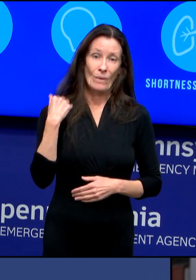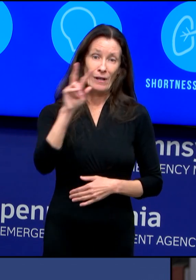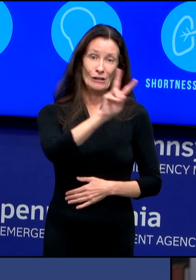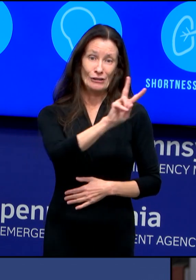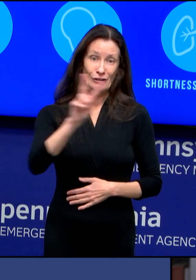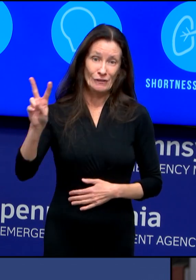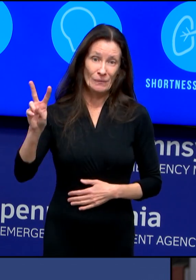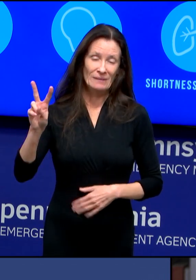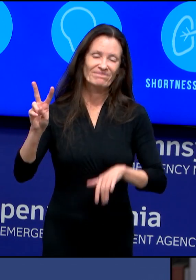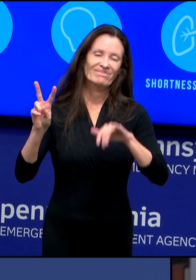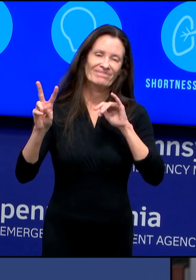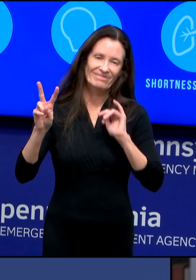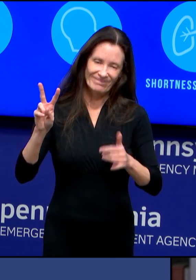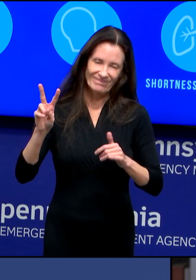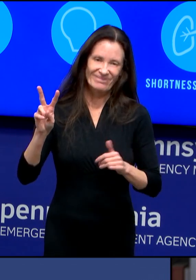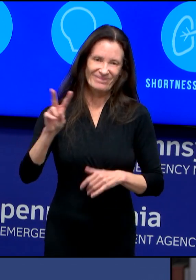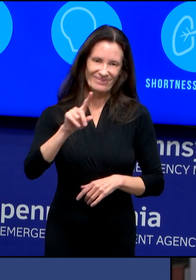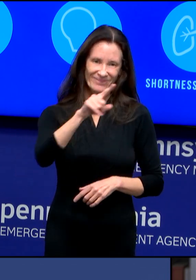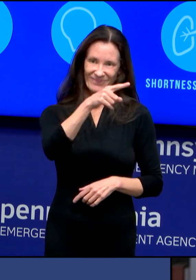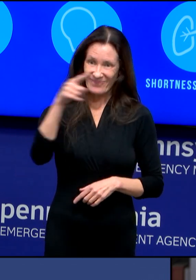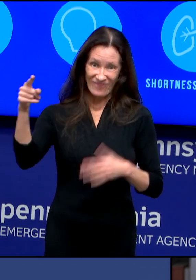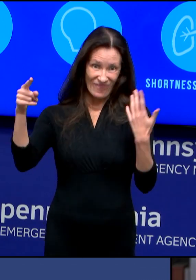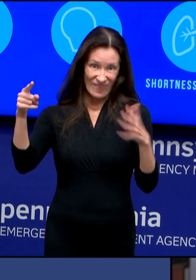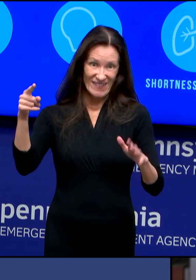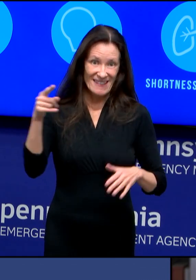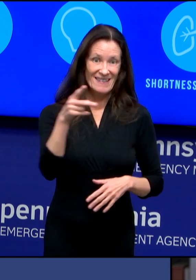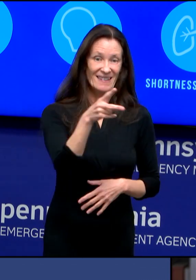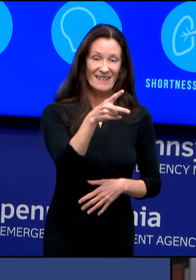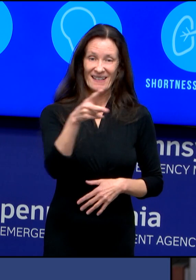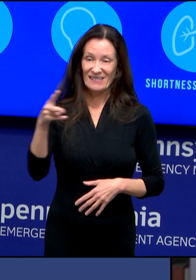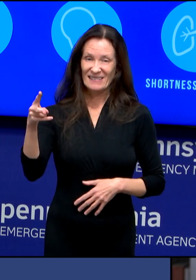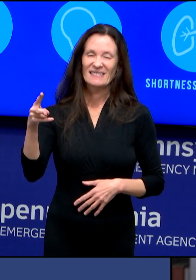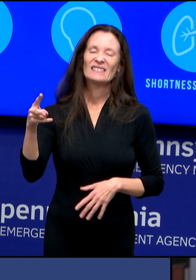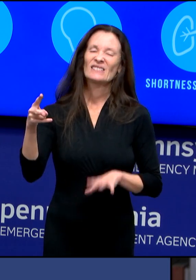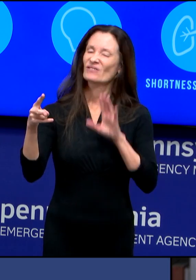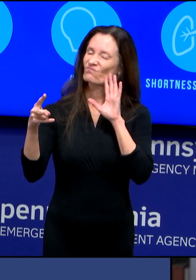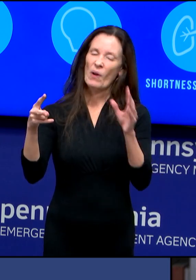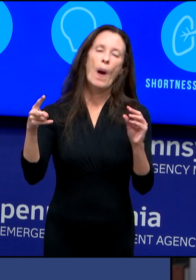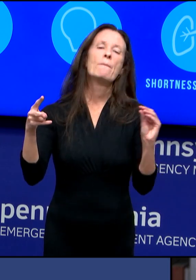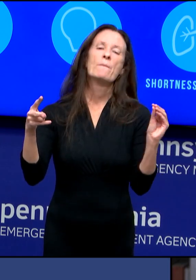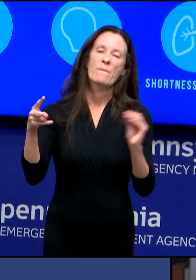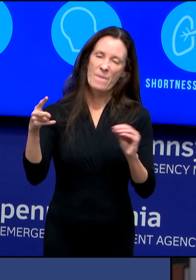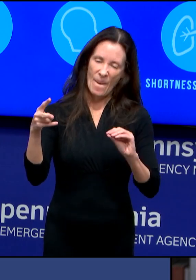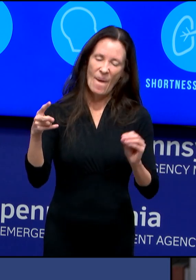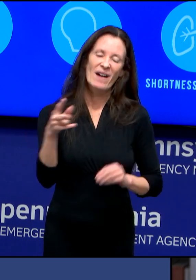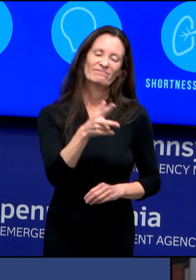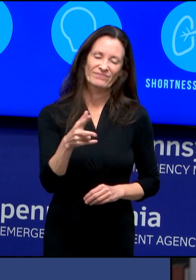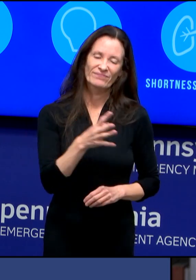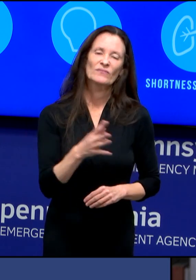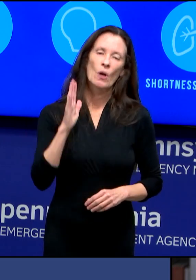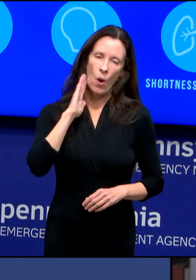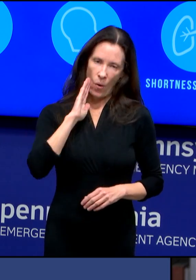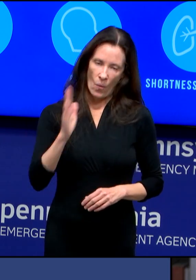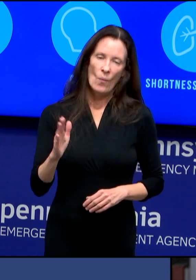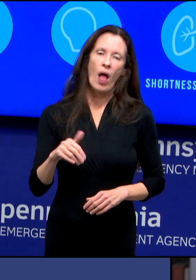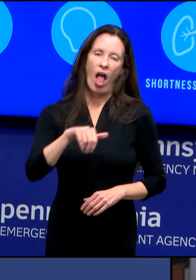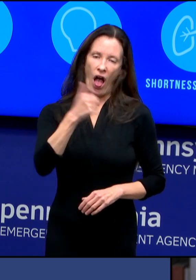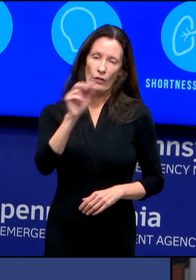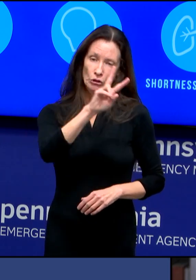this, it's time to, well, in this week, it's important that I just say we're going to extend it for another 2 weeks.